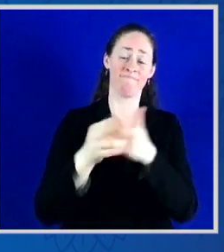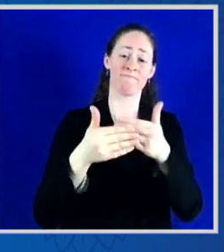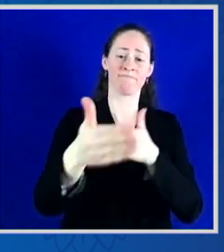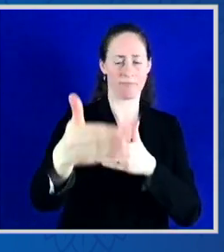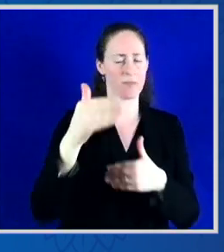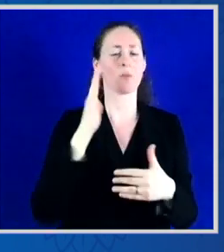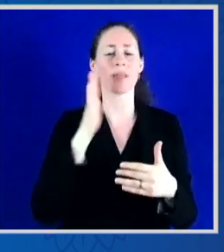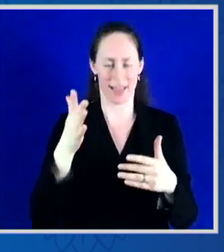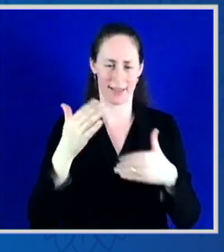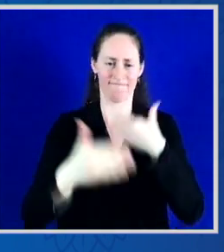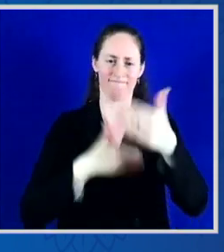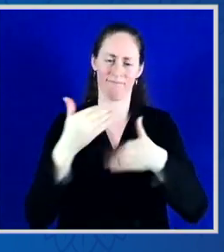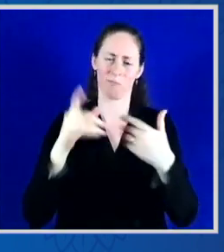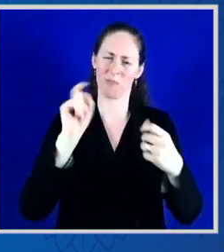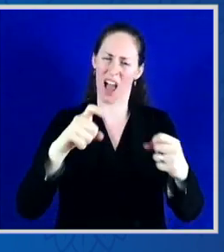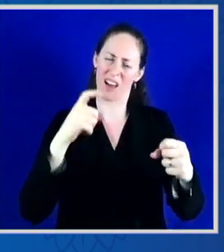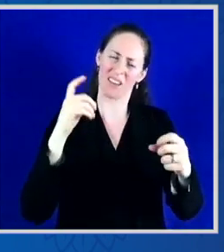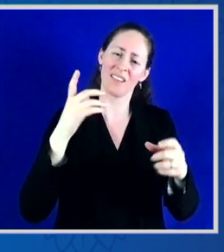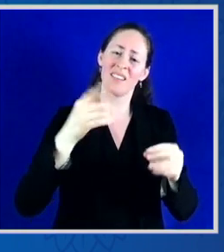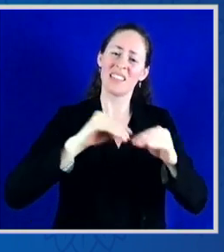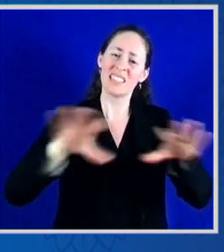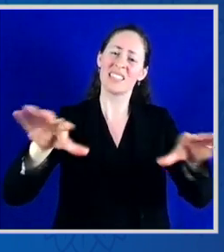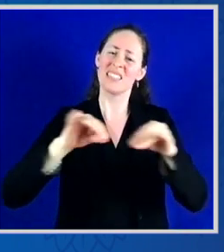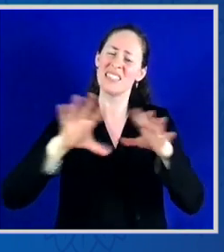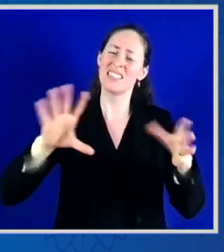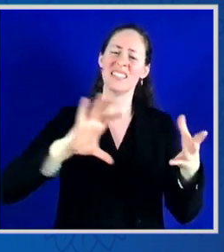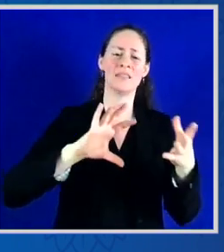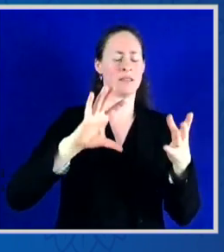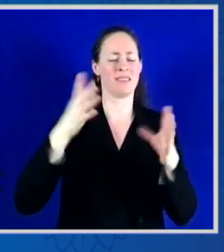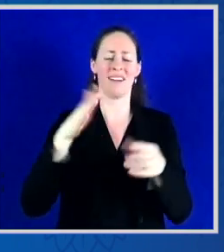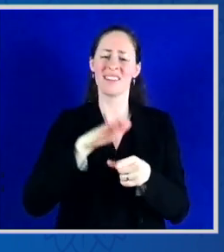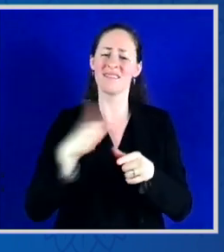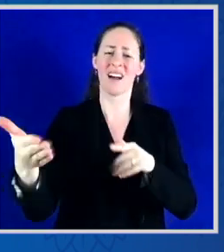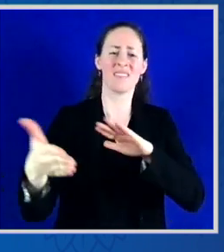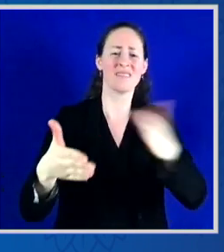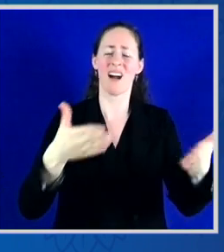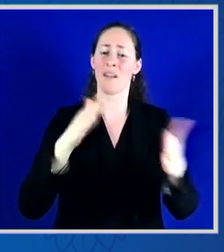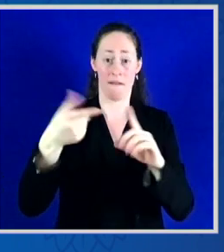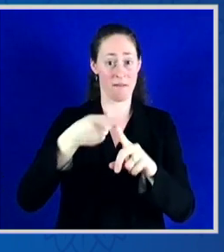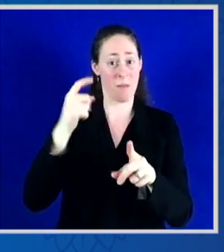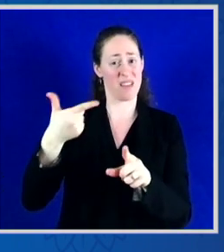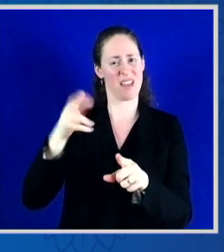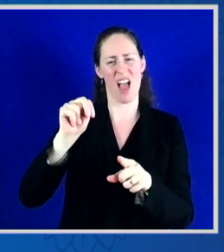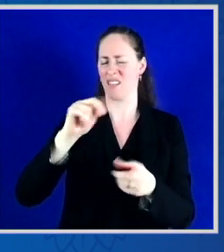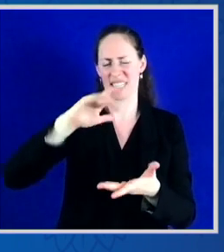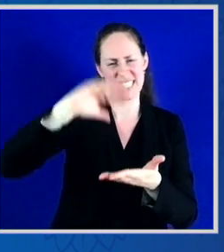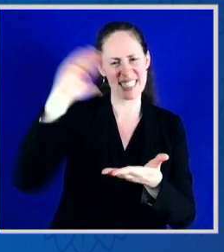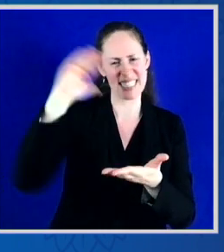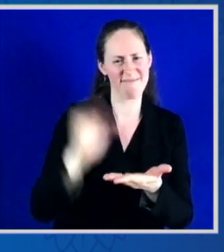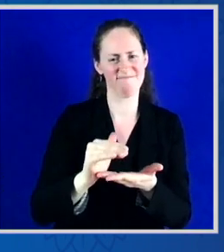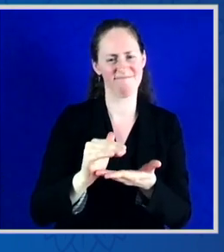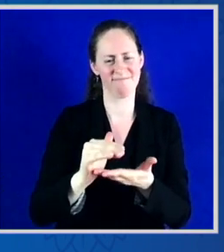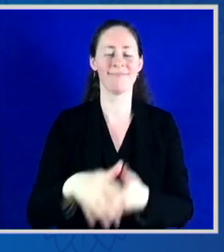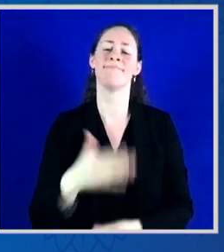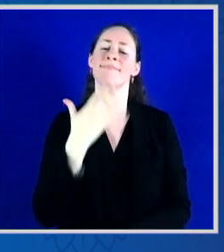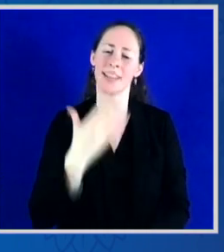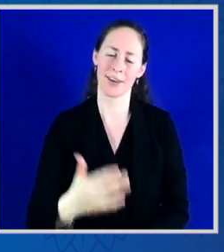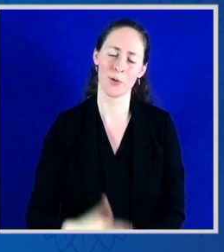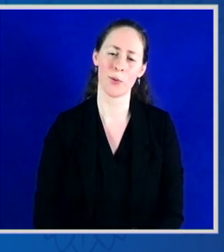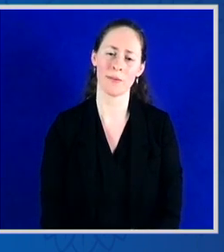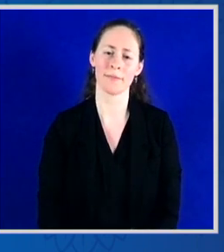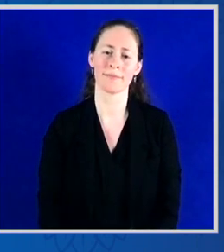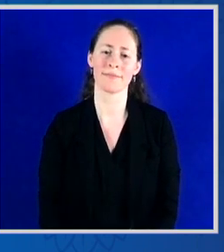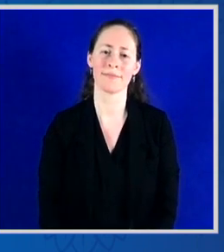epidemic so there's no more lives destroyed due to gun violence. Thank you. Tatiana, I want to thank you for what you're doing. And you're